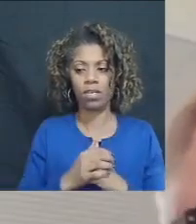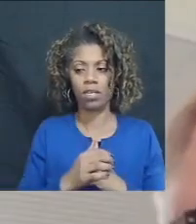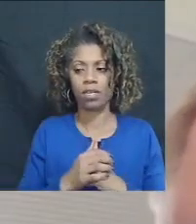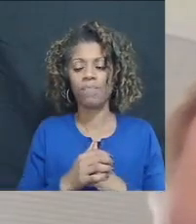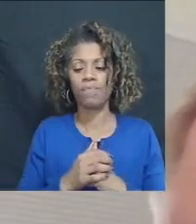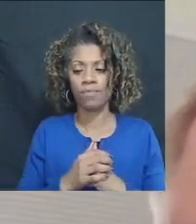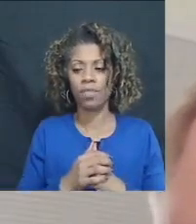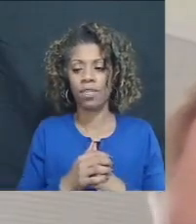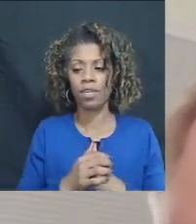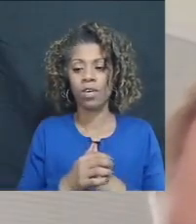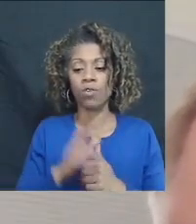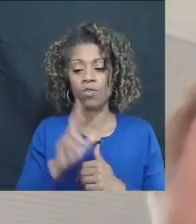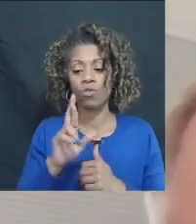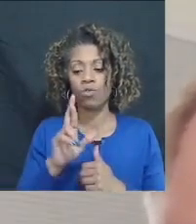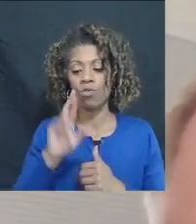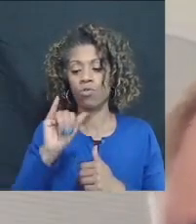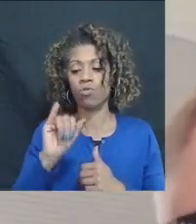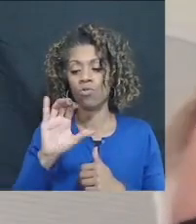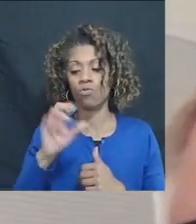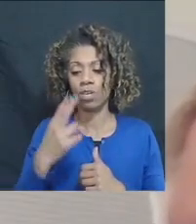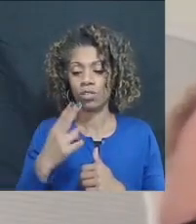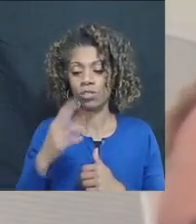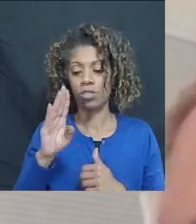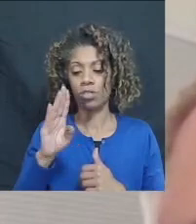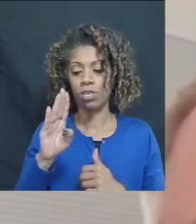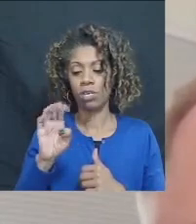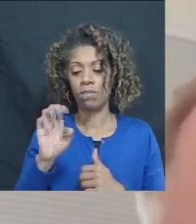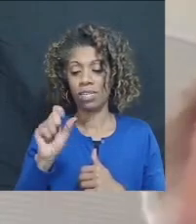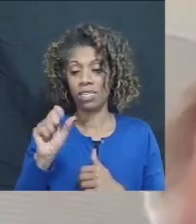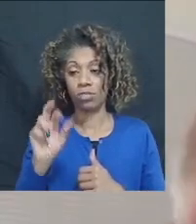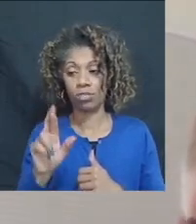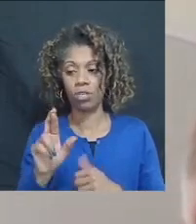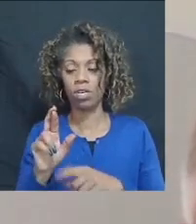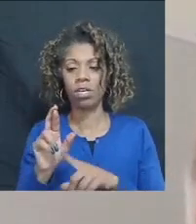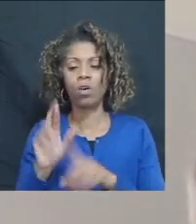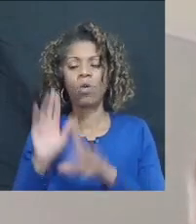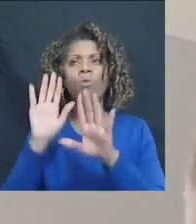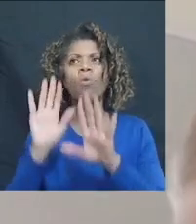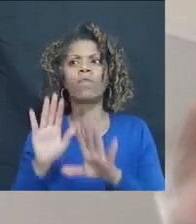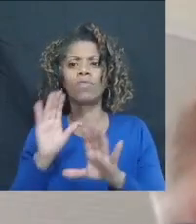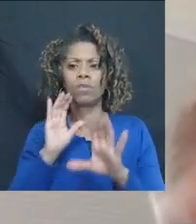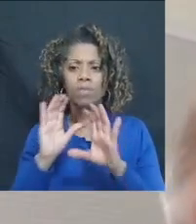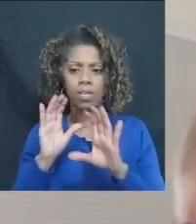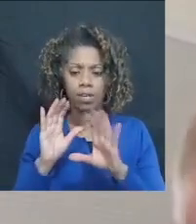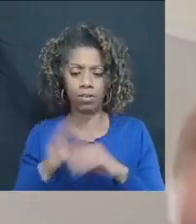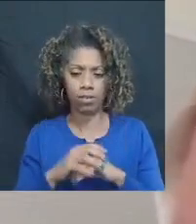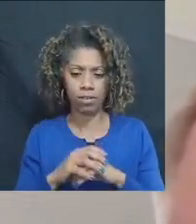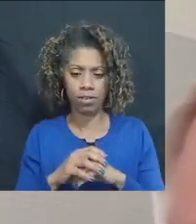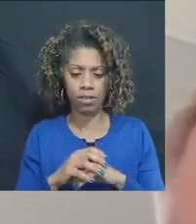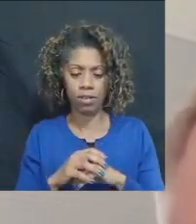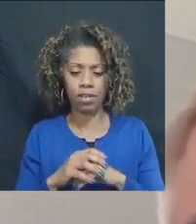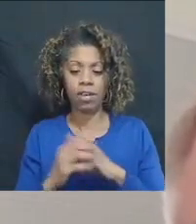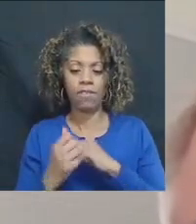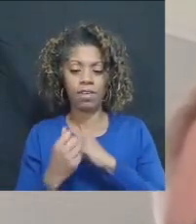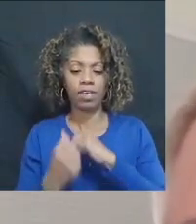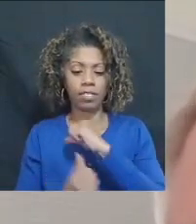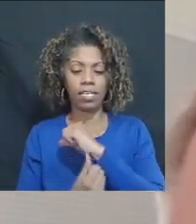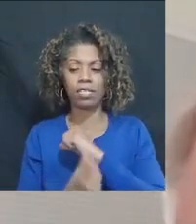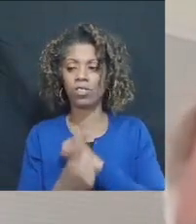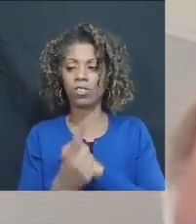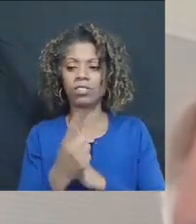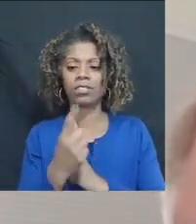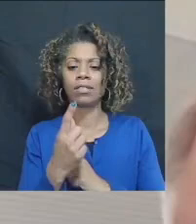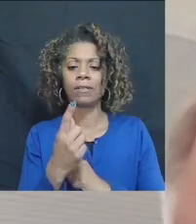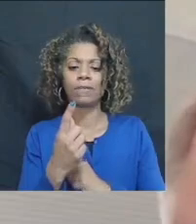an incredible communicator. Foundations have the ability to not just spend money, but also leverage the social capital